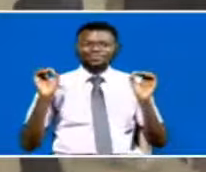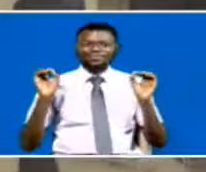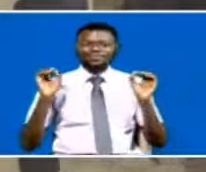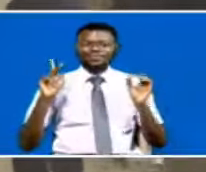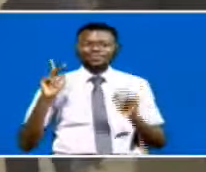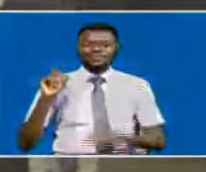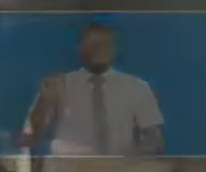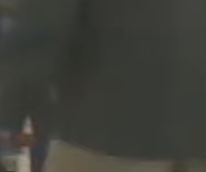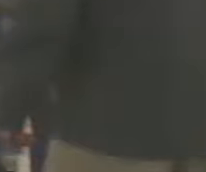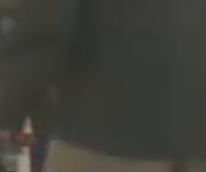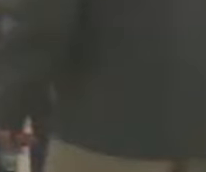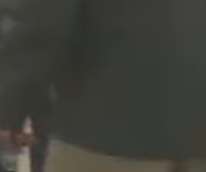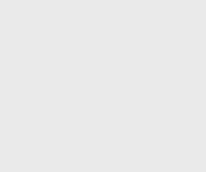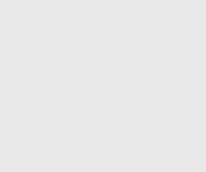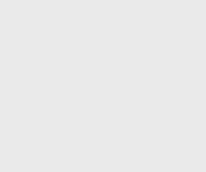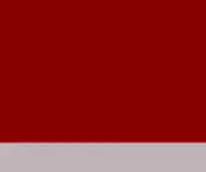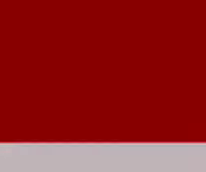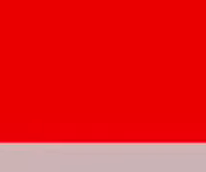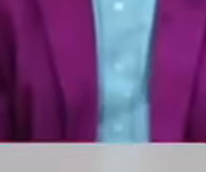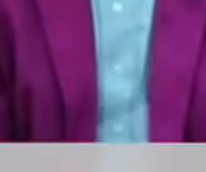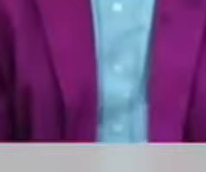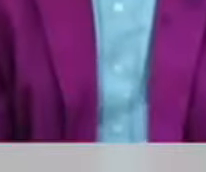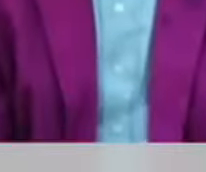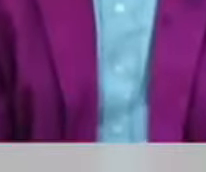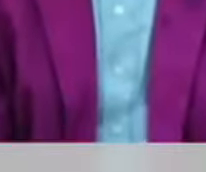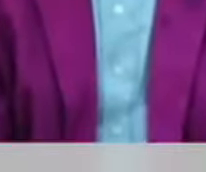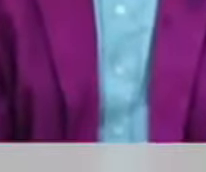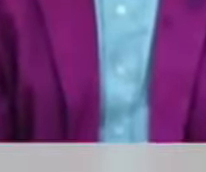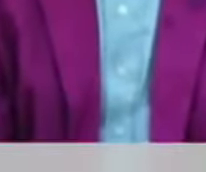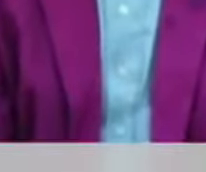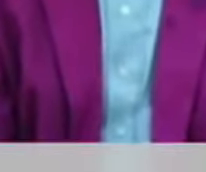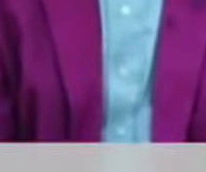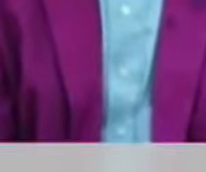News. Members.